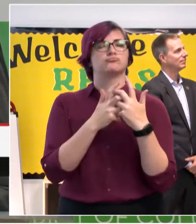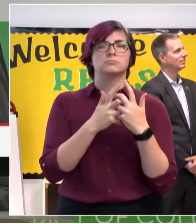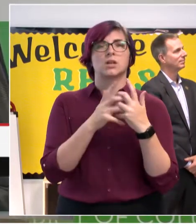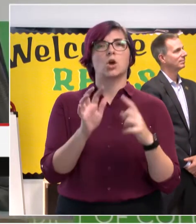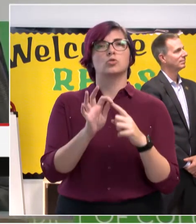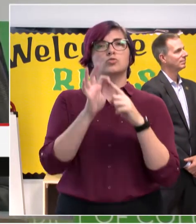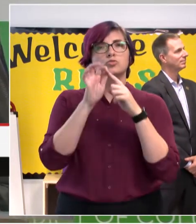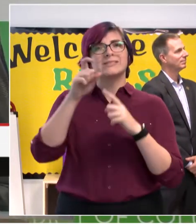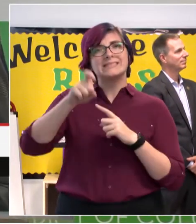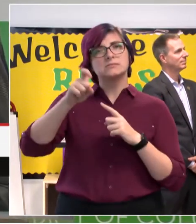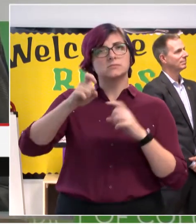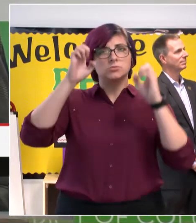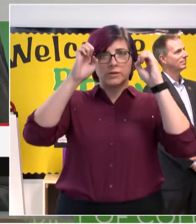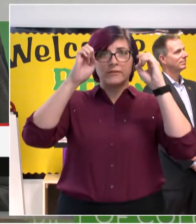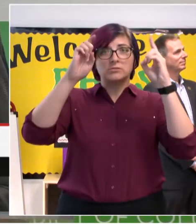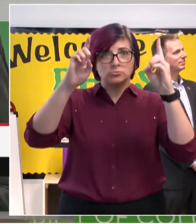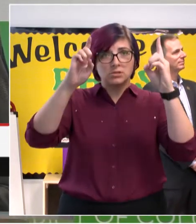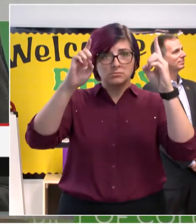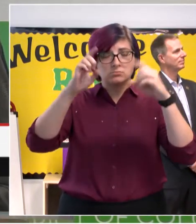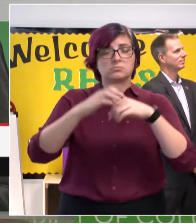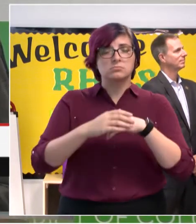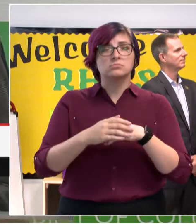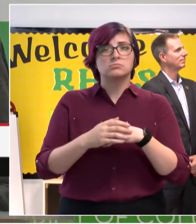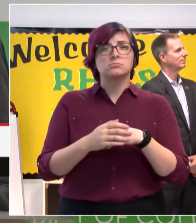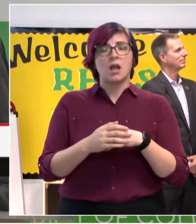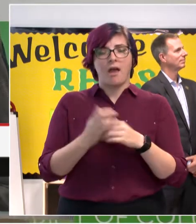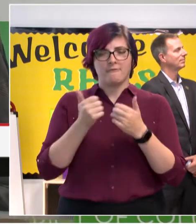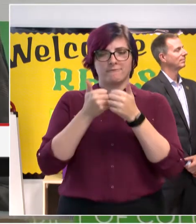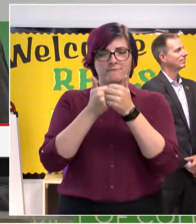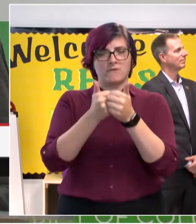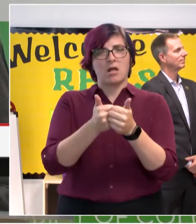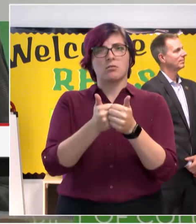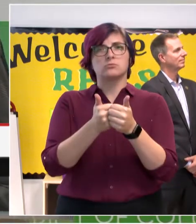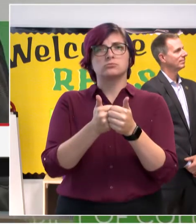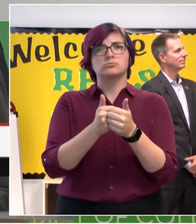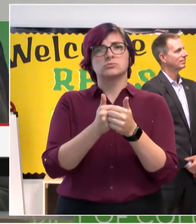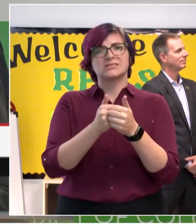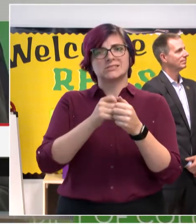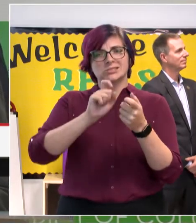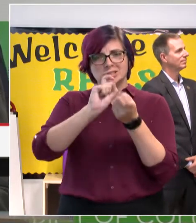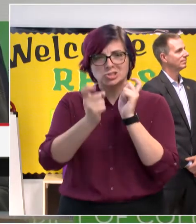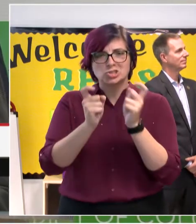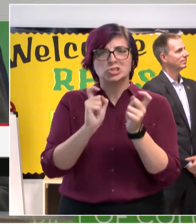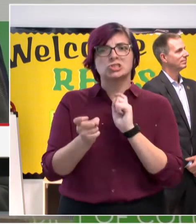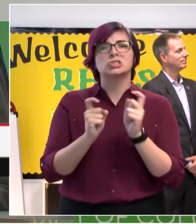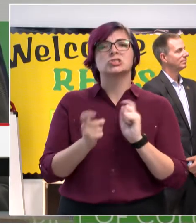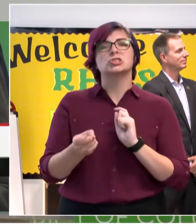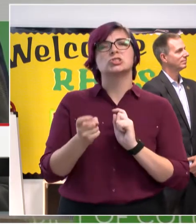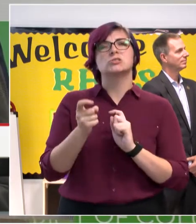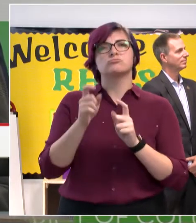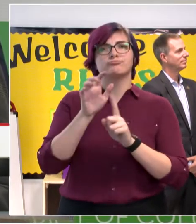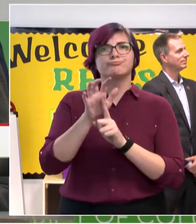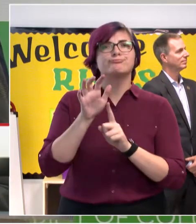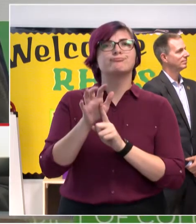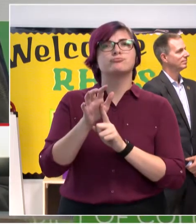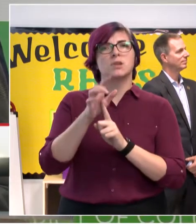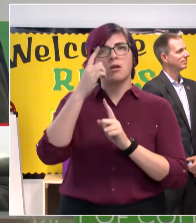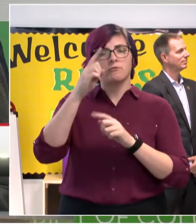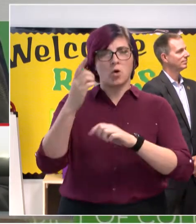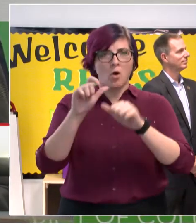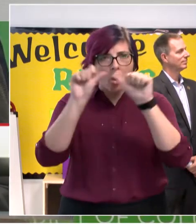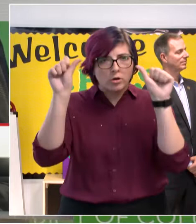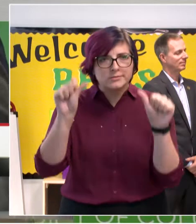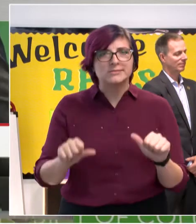of education and meeting the changing trends in the architecture and construction industries. Those who will